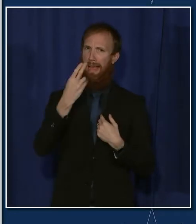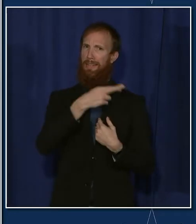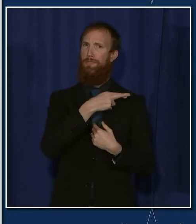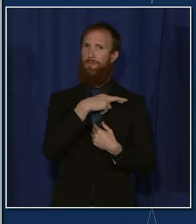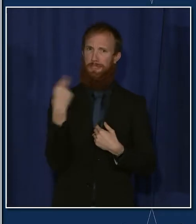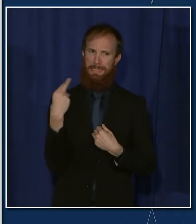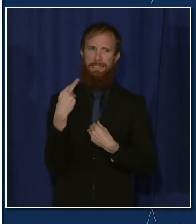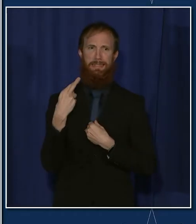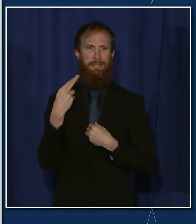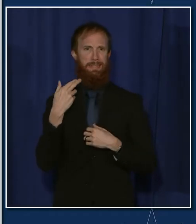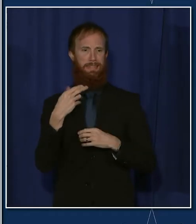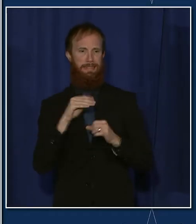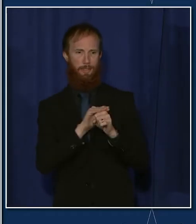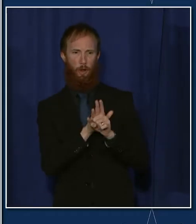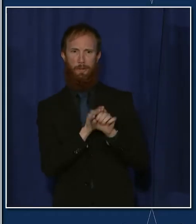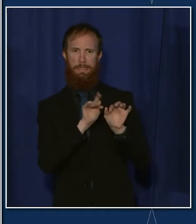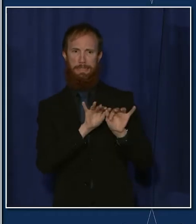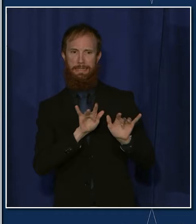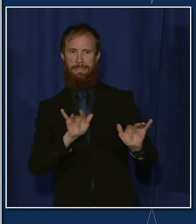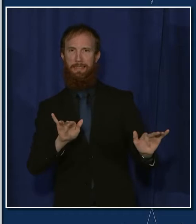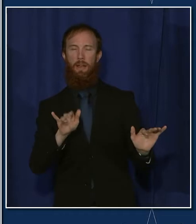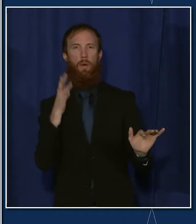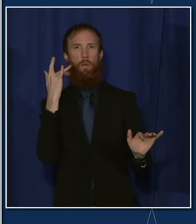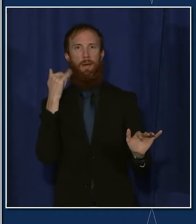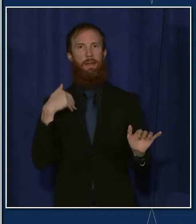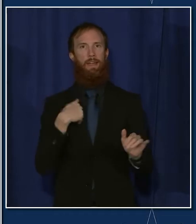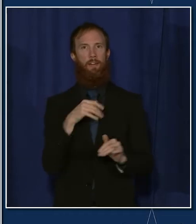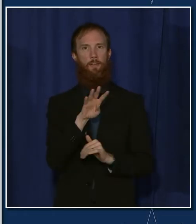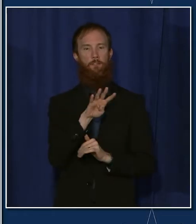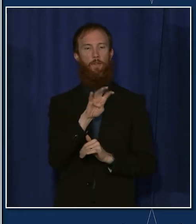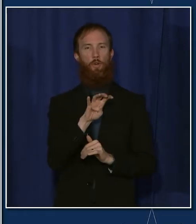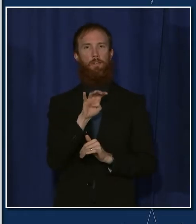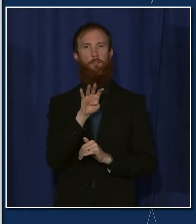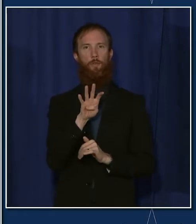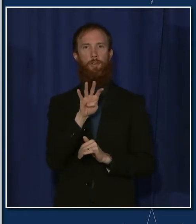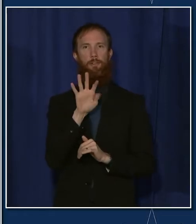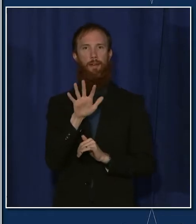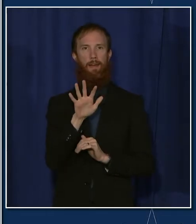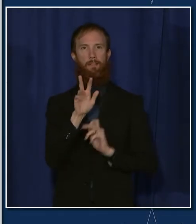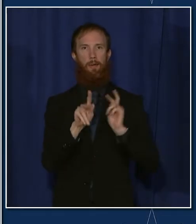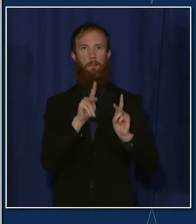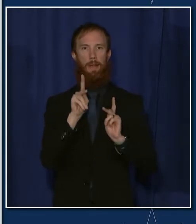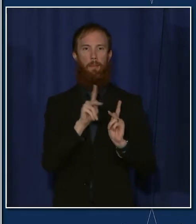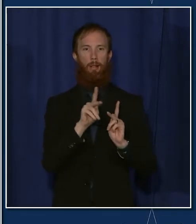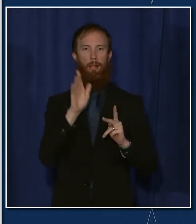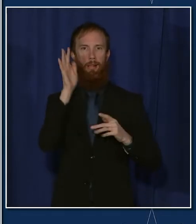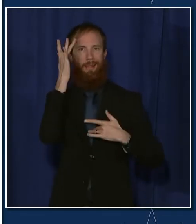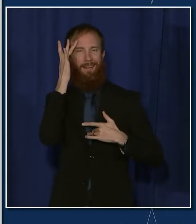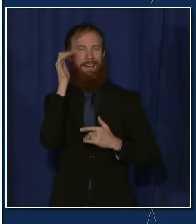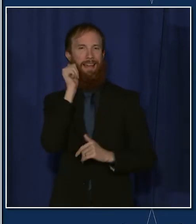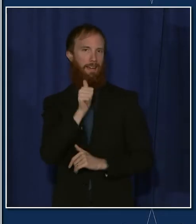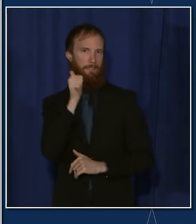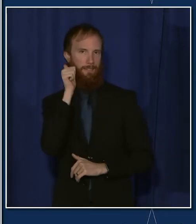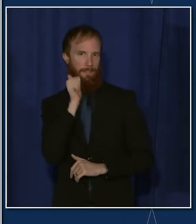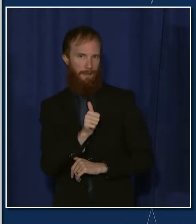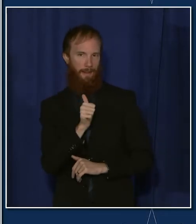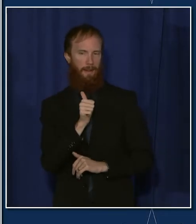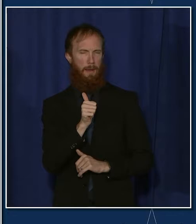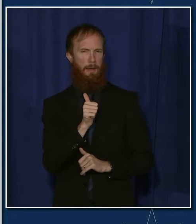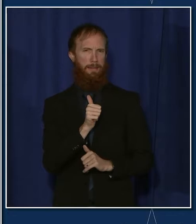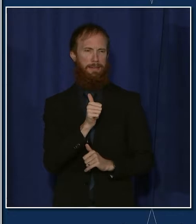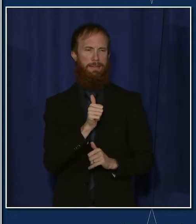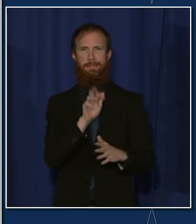for community transmission because we are averaging 445 cases per day being diagnosed in